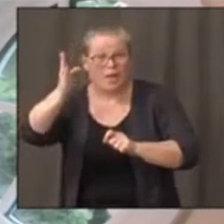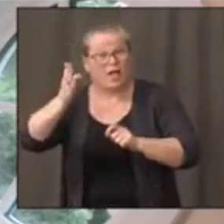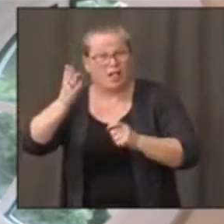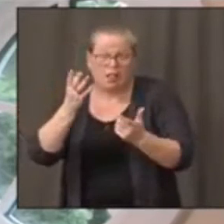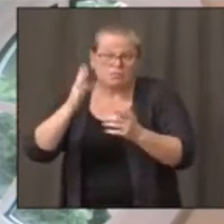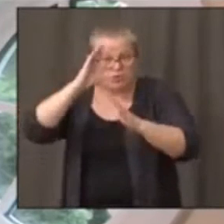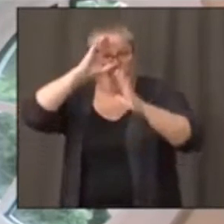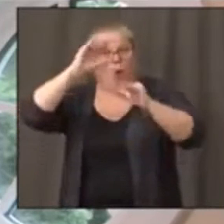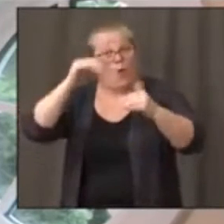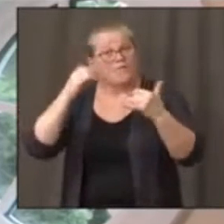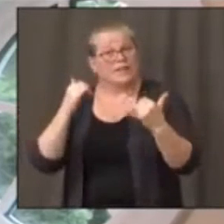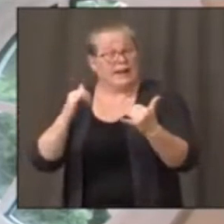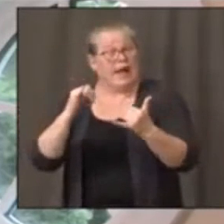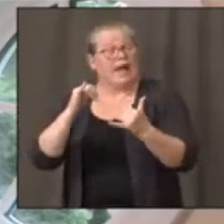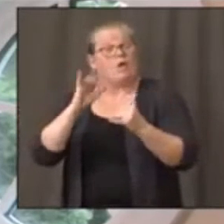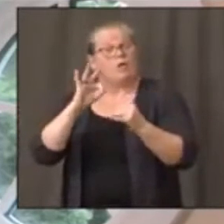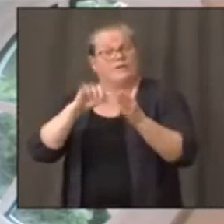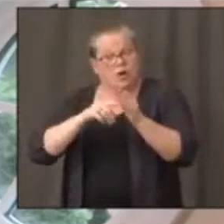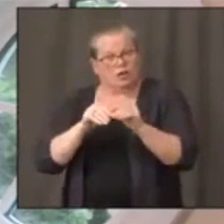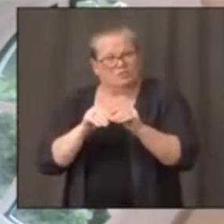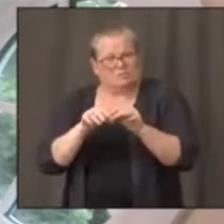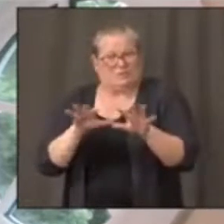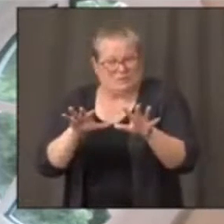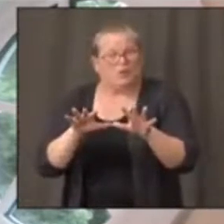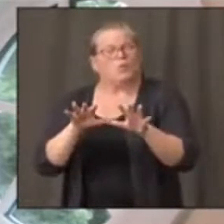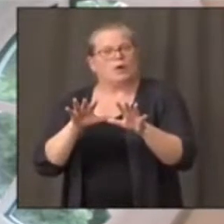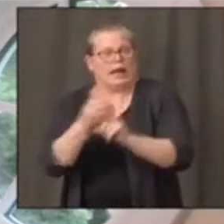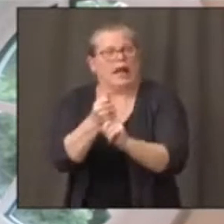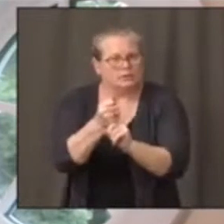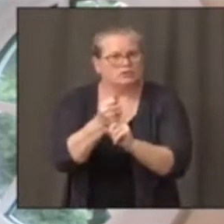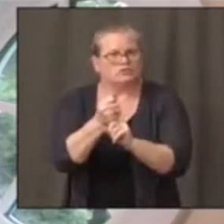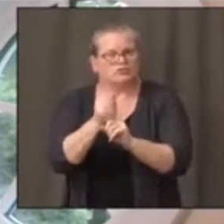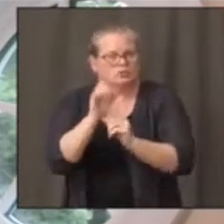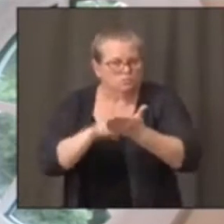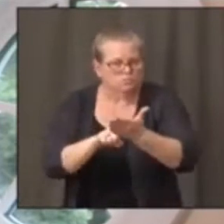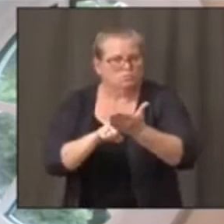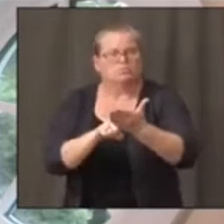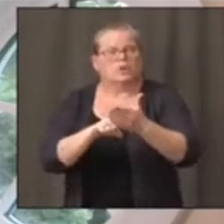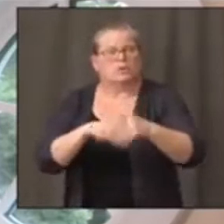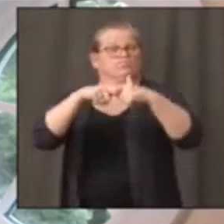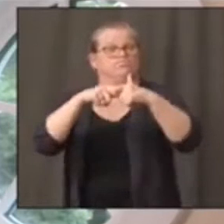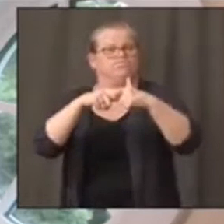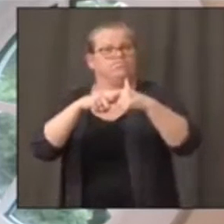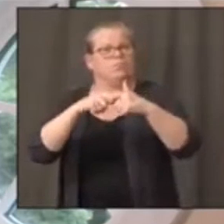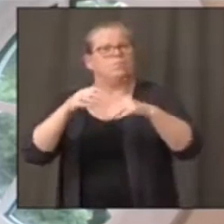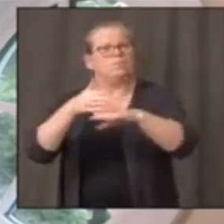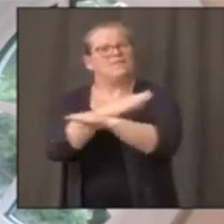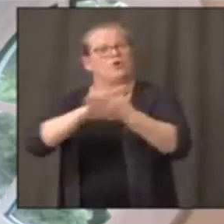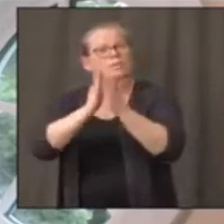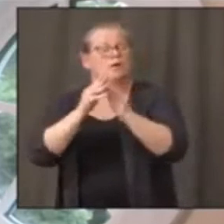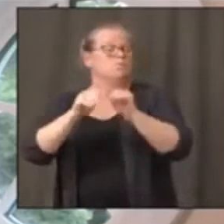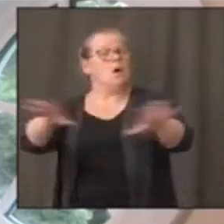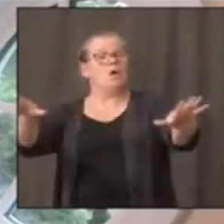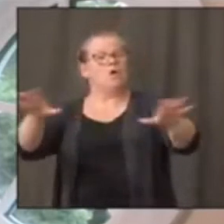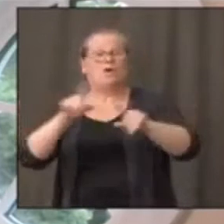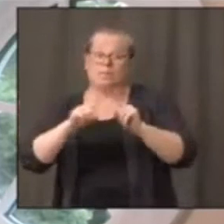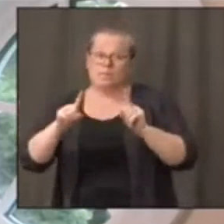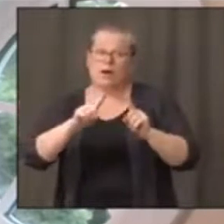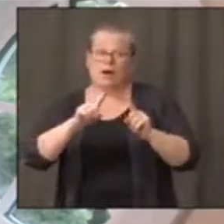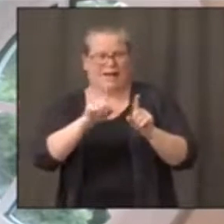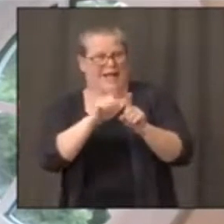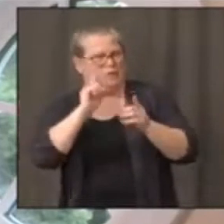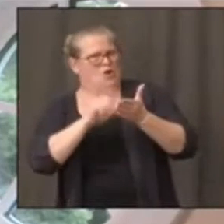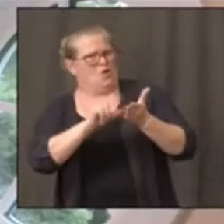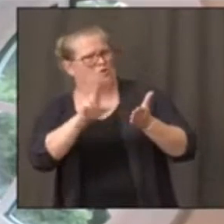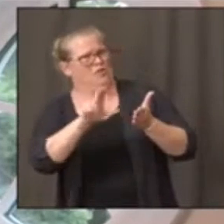able to detect it early, try to contain outbreaks, but eventually there's going to be a risk that this becomes a confluent epidemic across the United States as we enter